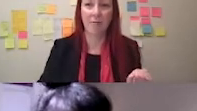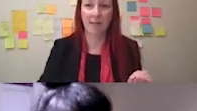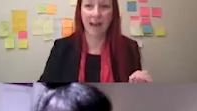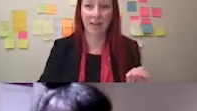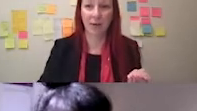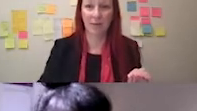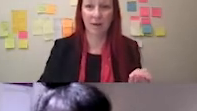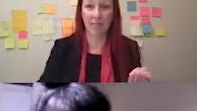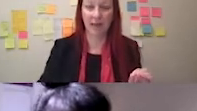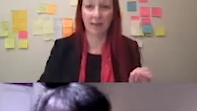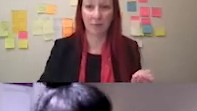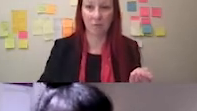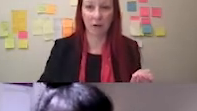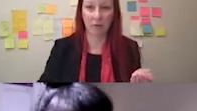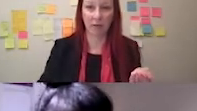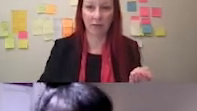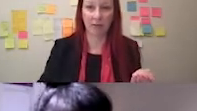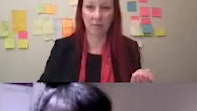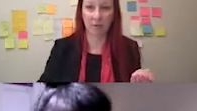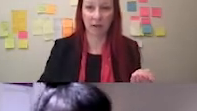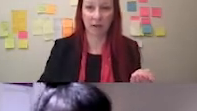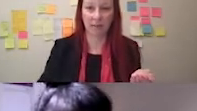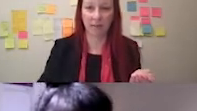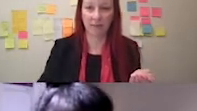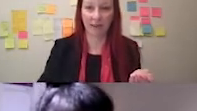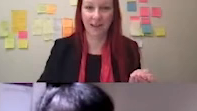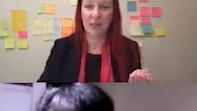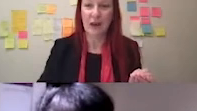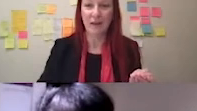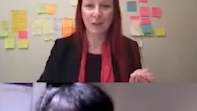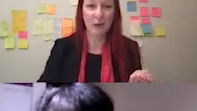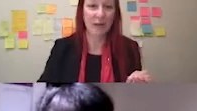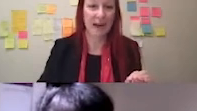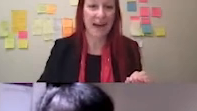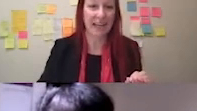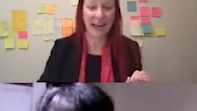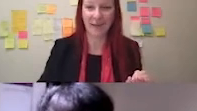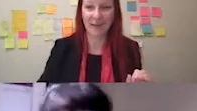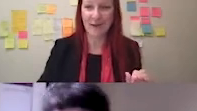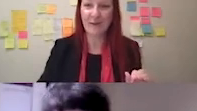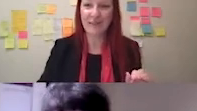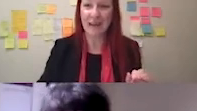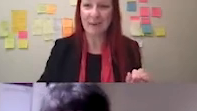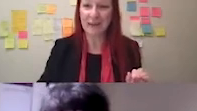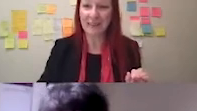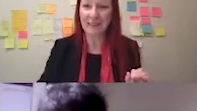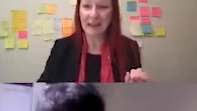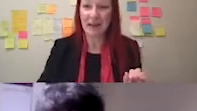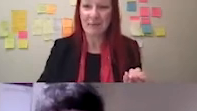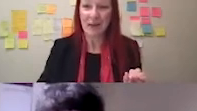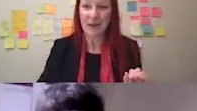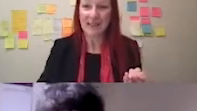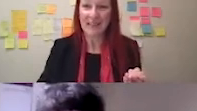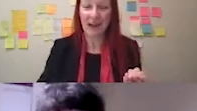a powerful act when you find that small moment to support you. So I often talk about a gaggle of